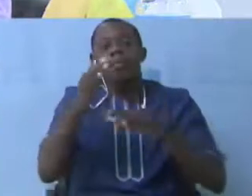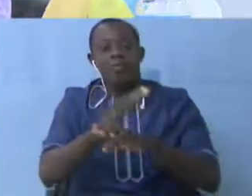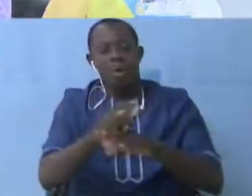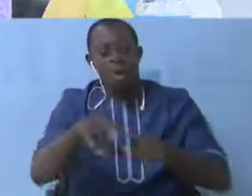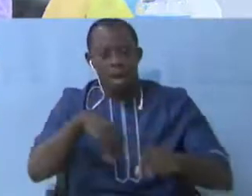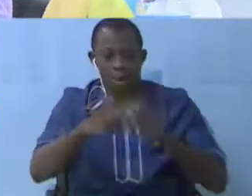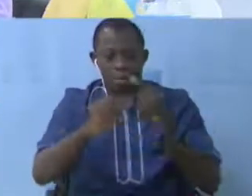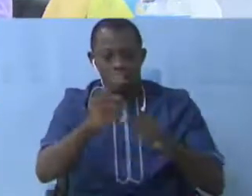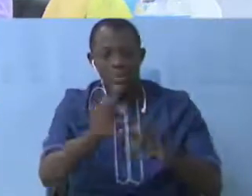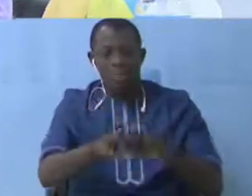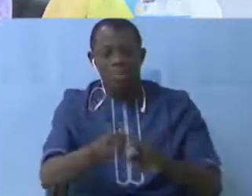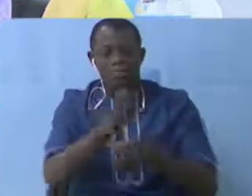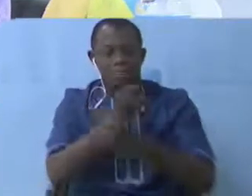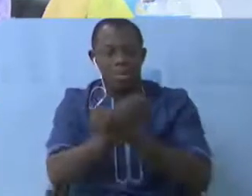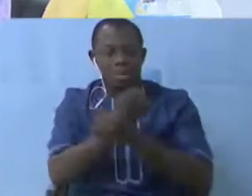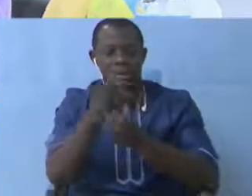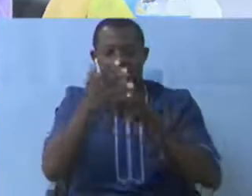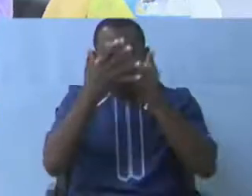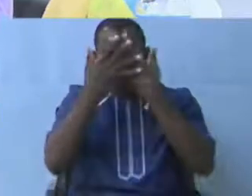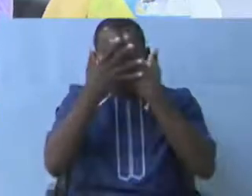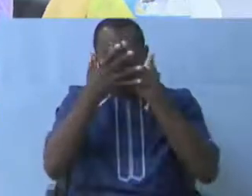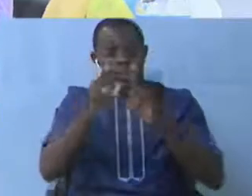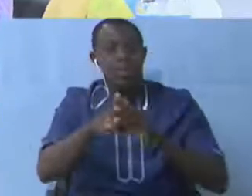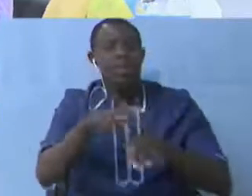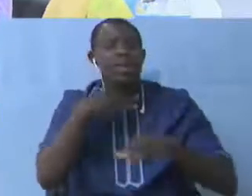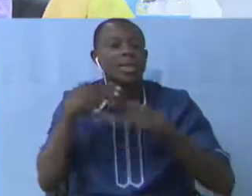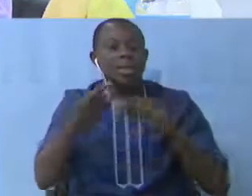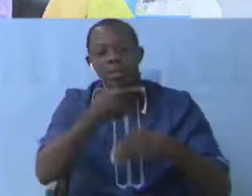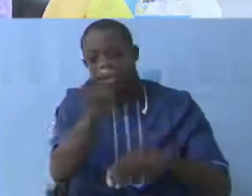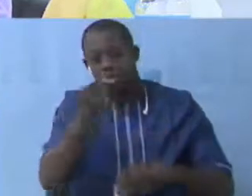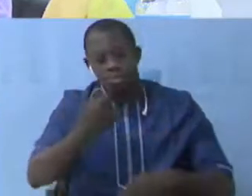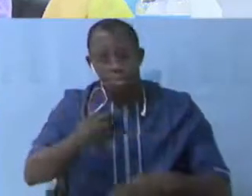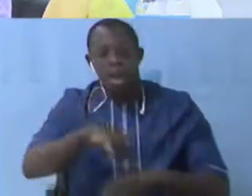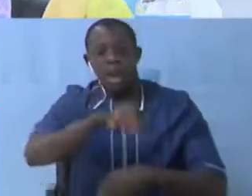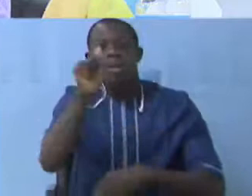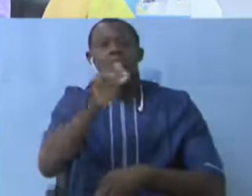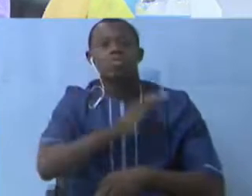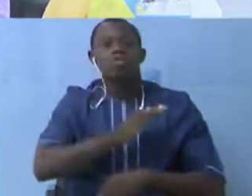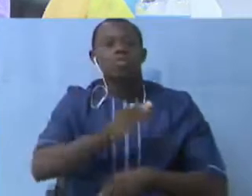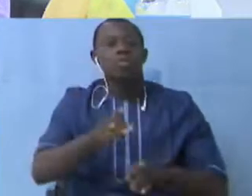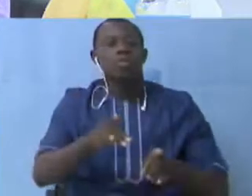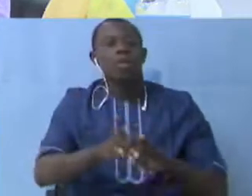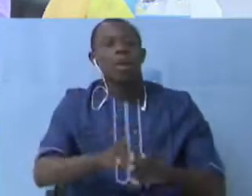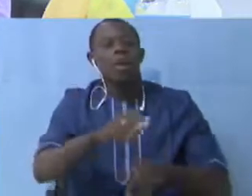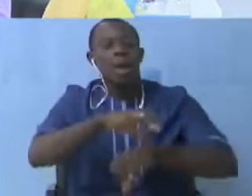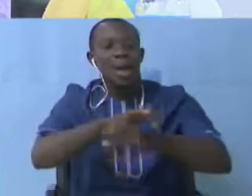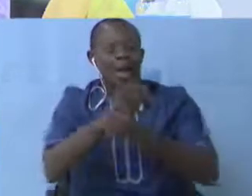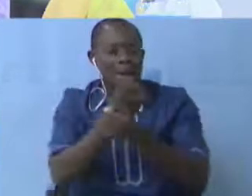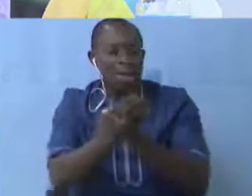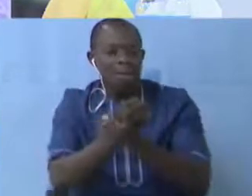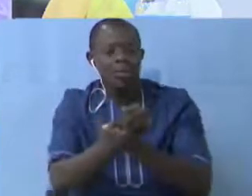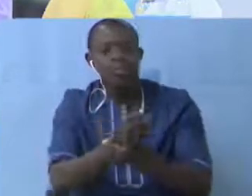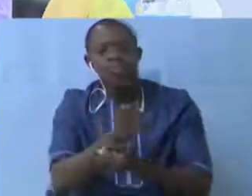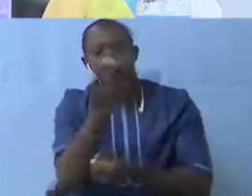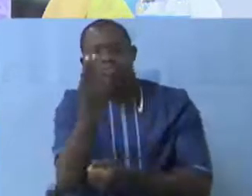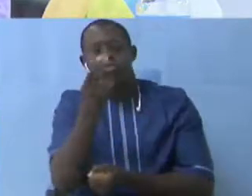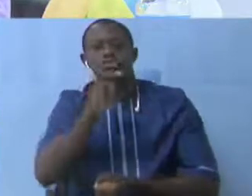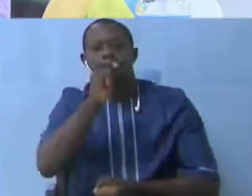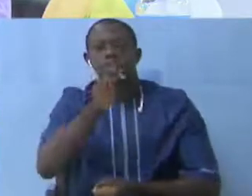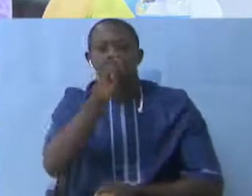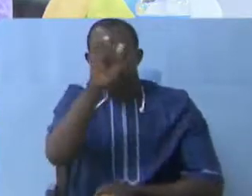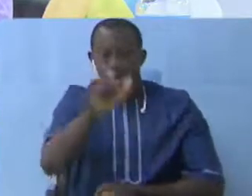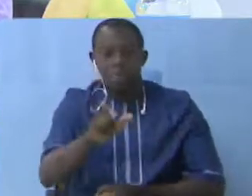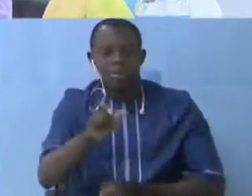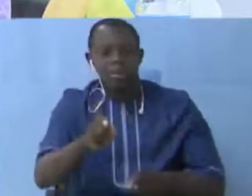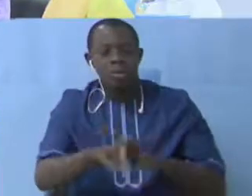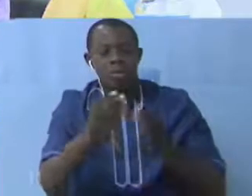they arrested 2 journalists who simply just requested for permit to protest. ak yeneen ñaari journalistes yoo xam ne nii